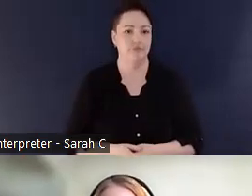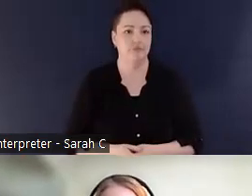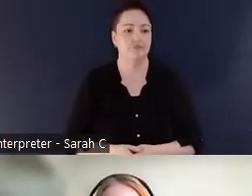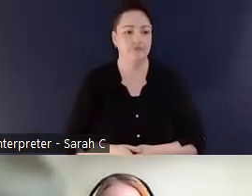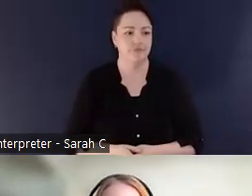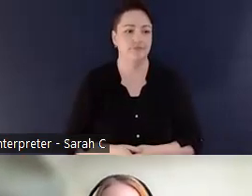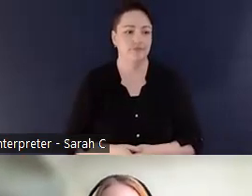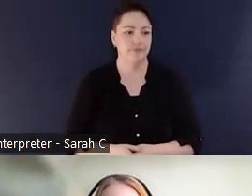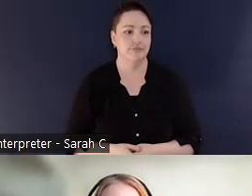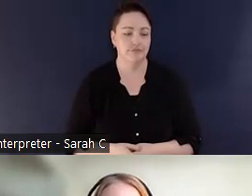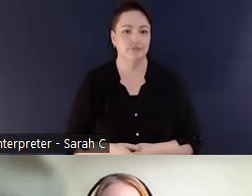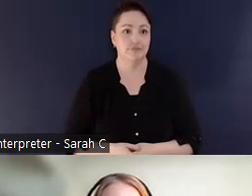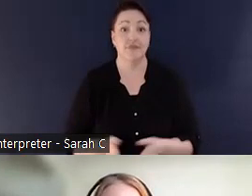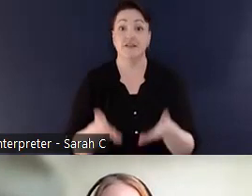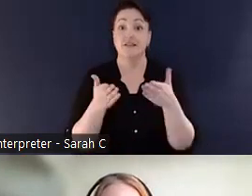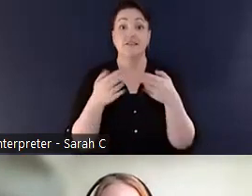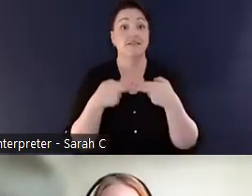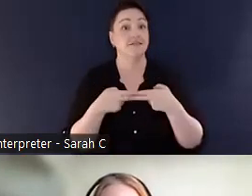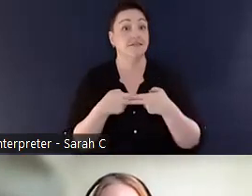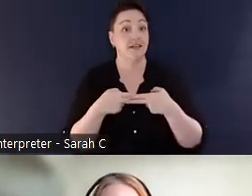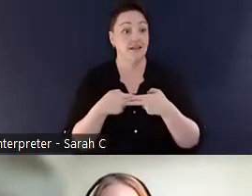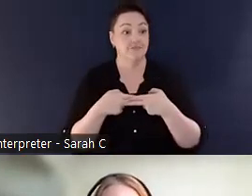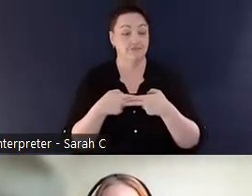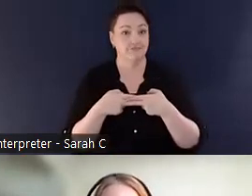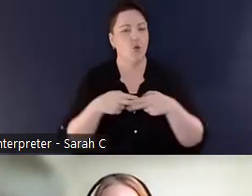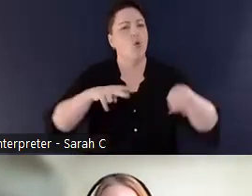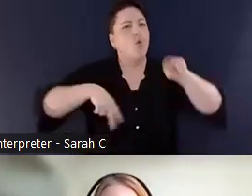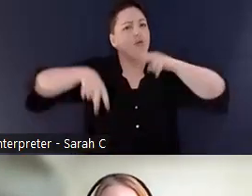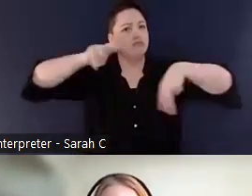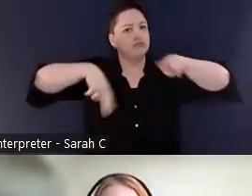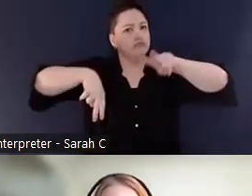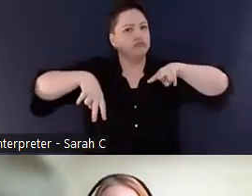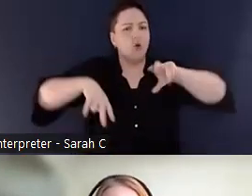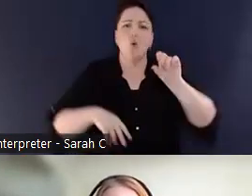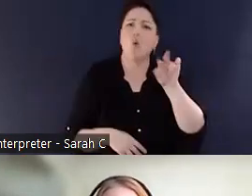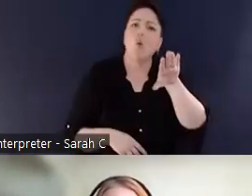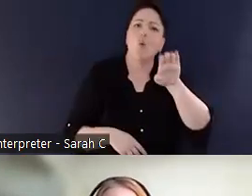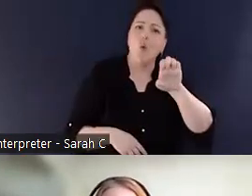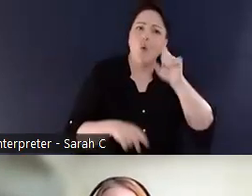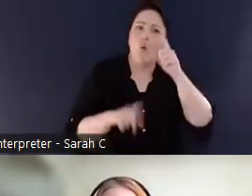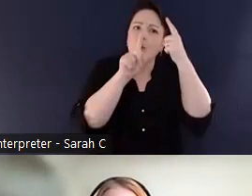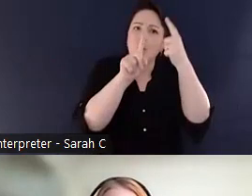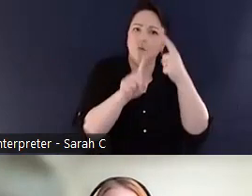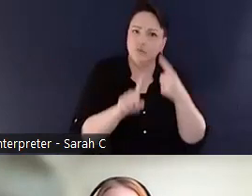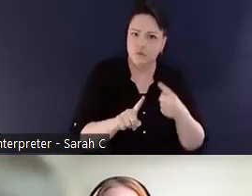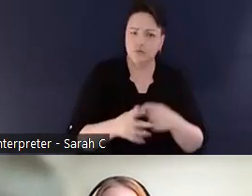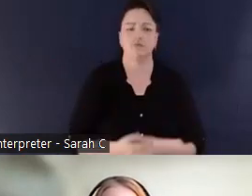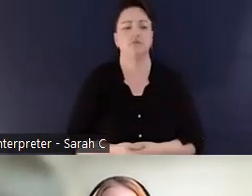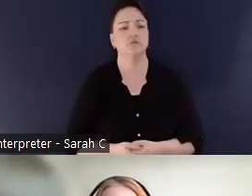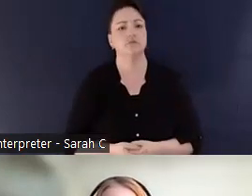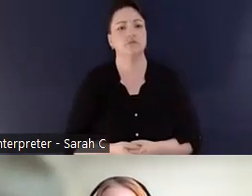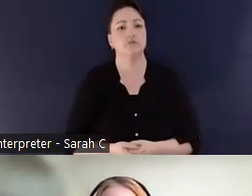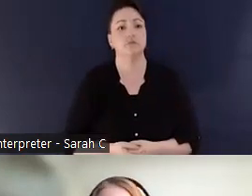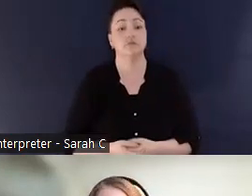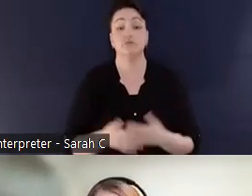So this slide provides an overview of the core goals of the SCP program. And so these goals